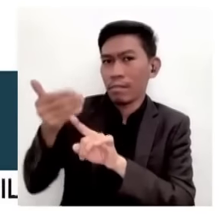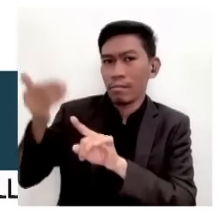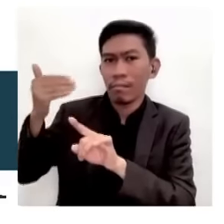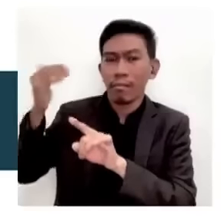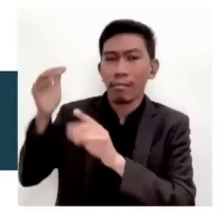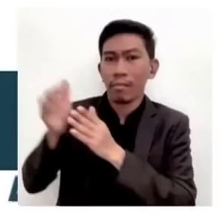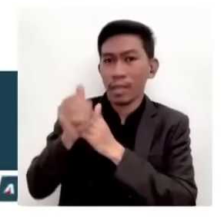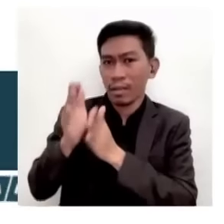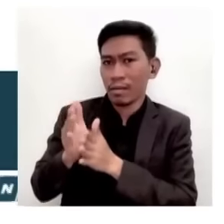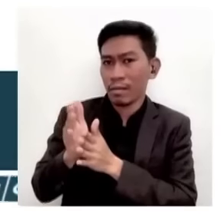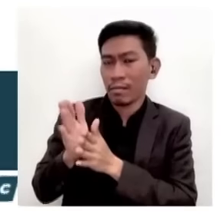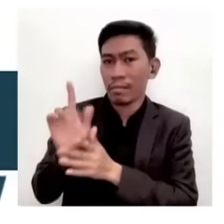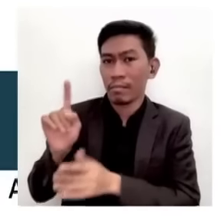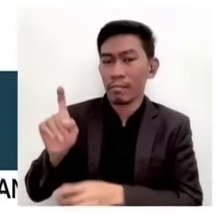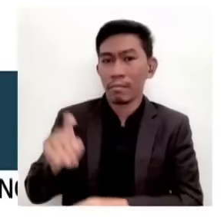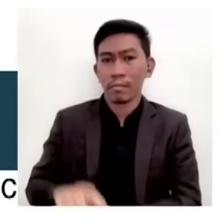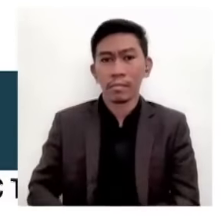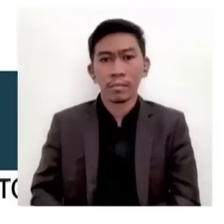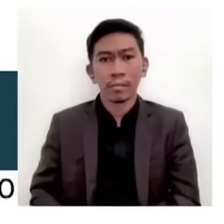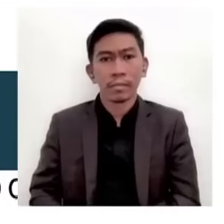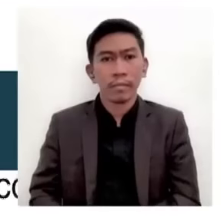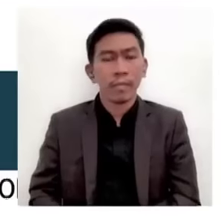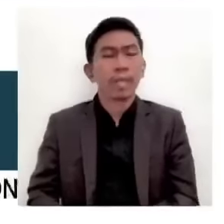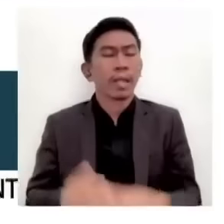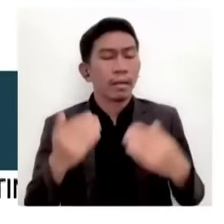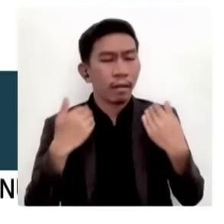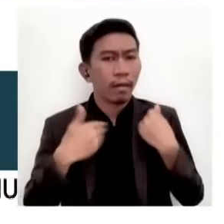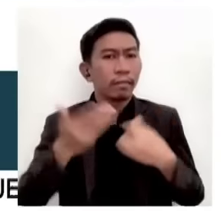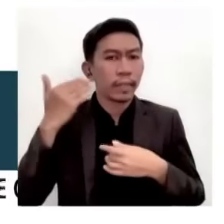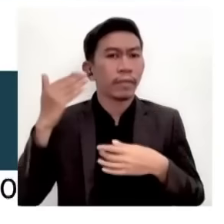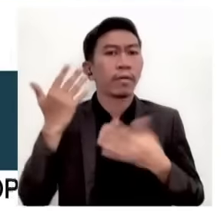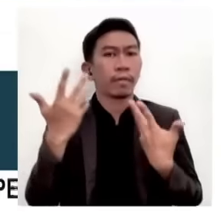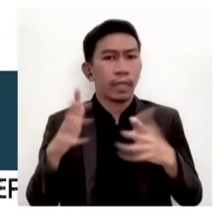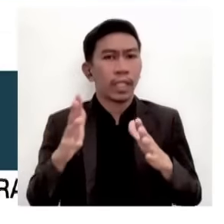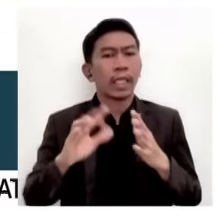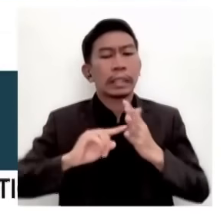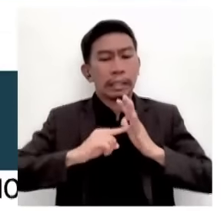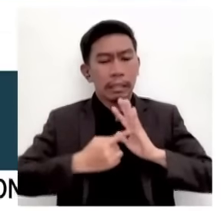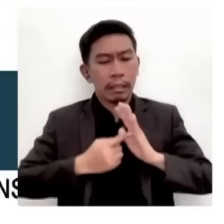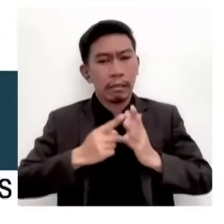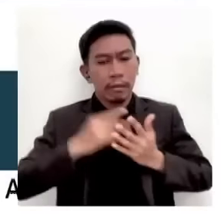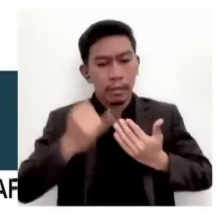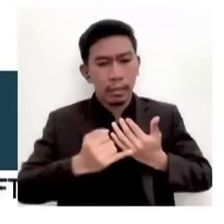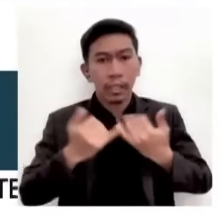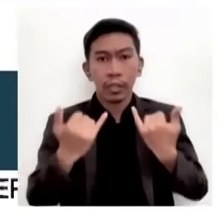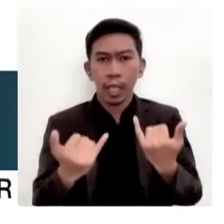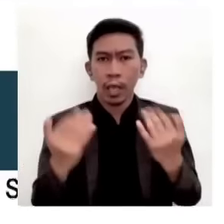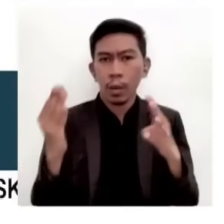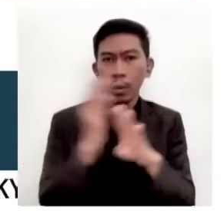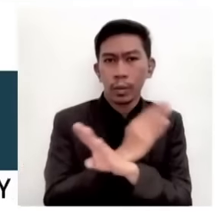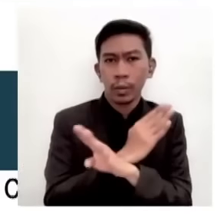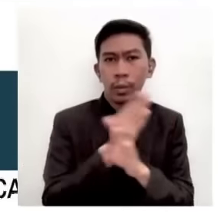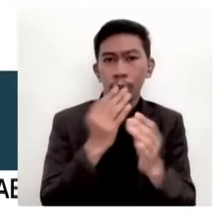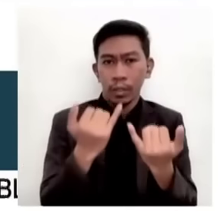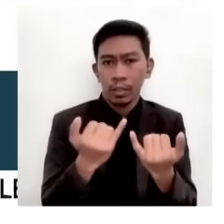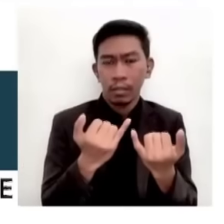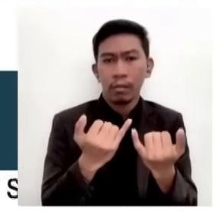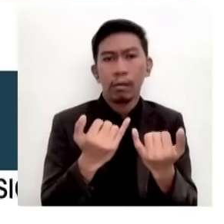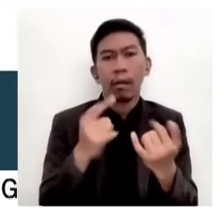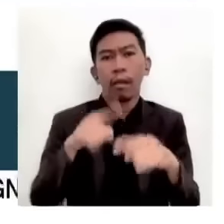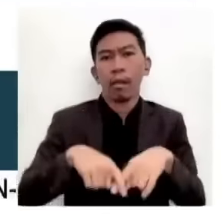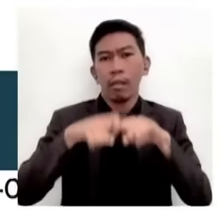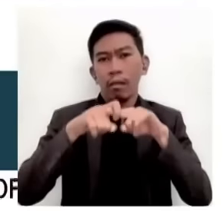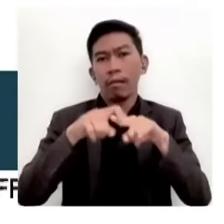May mga naumpisahan kasi noon eh. Ngayon, pagpasok ng bagong administrasyon, hindi ito tinatapos. Kinansel